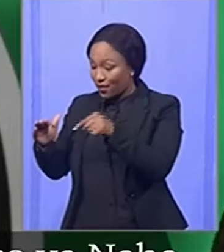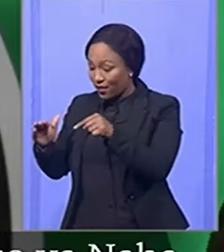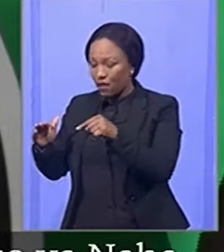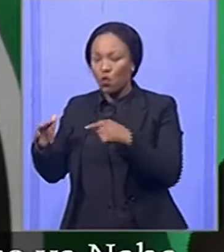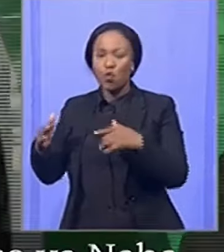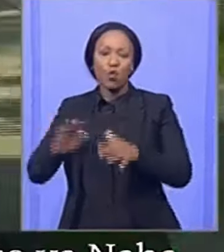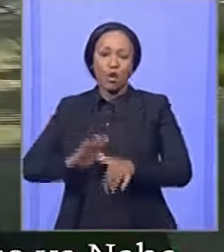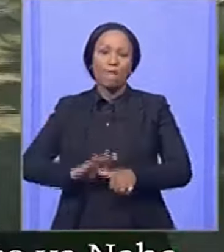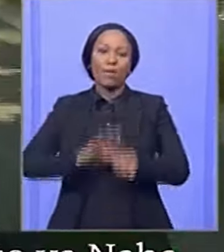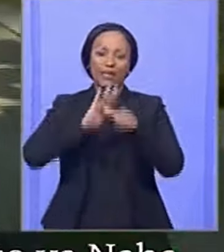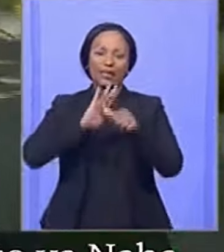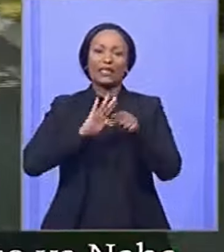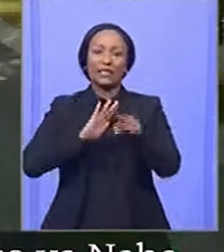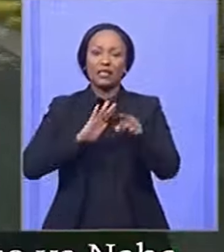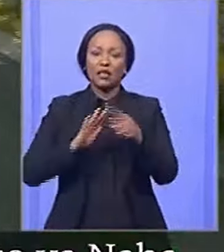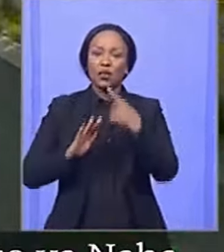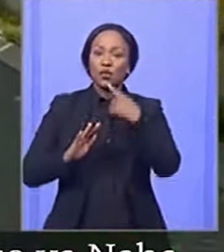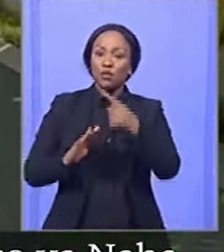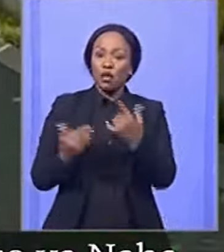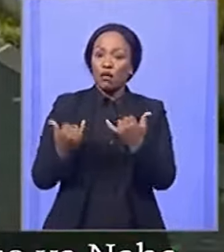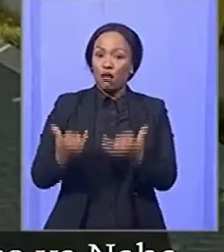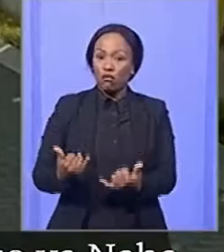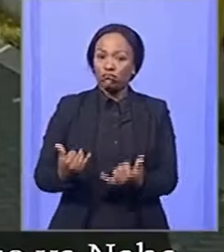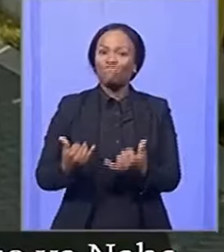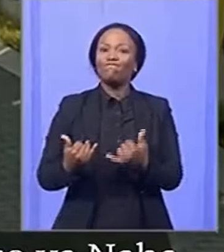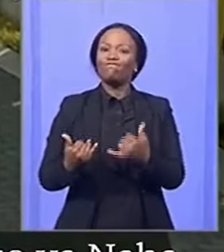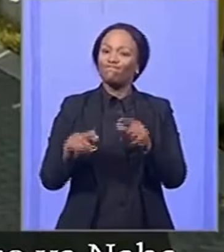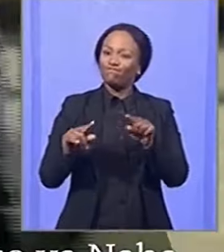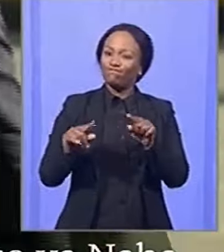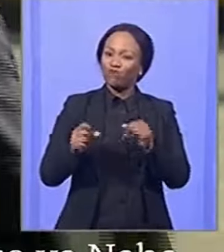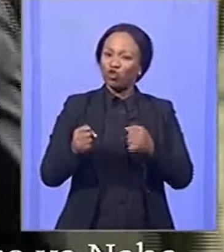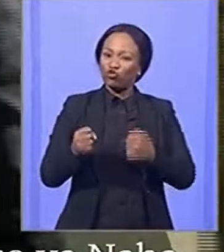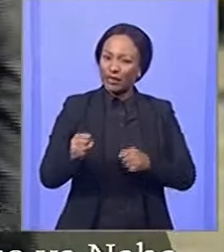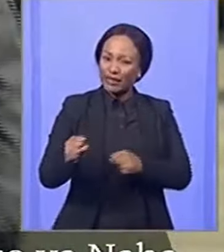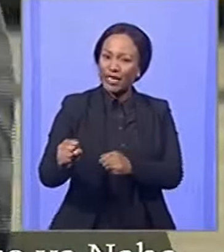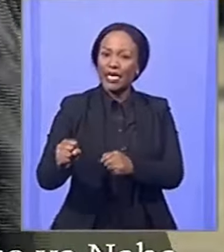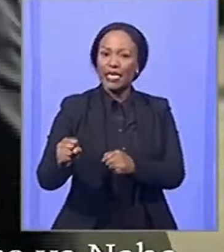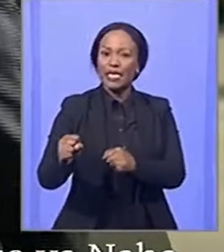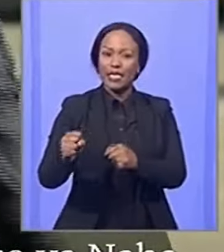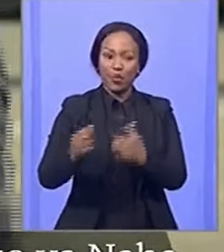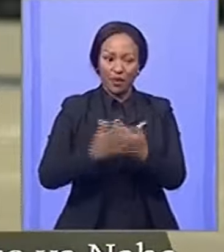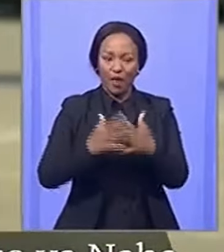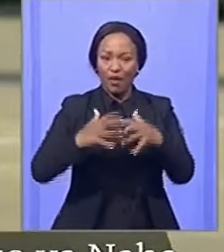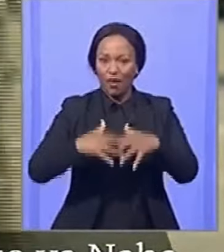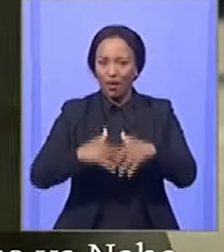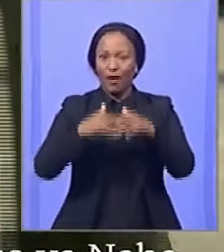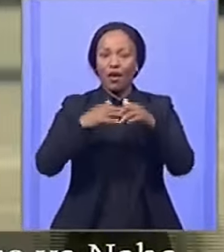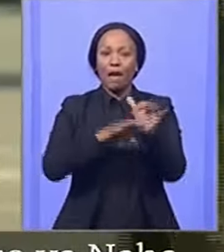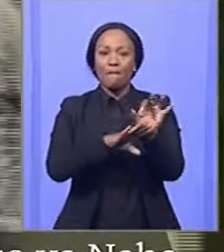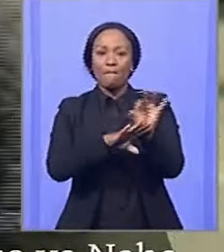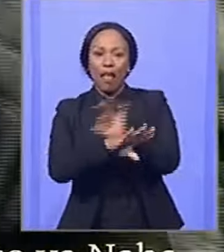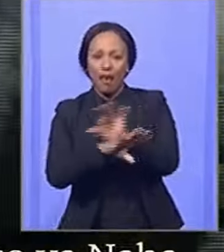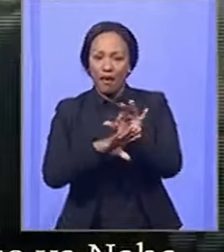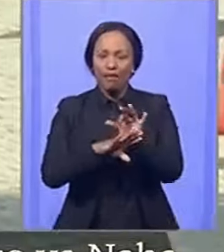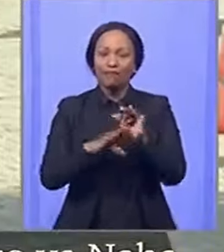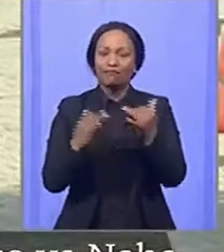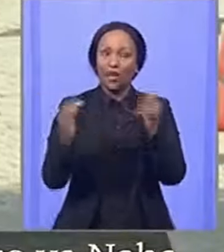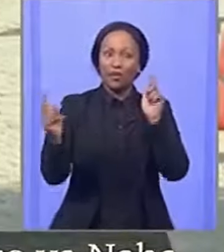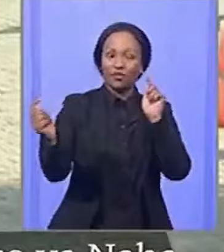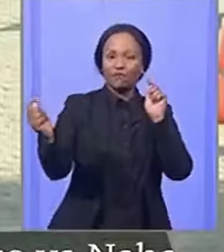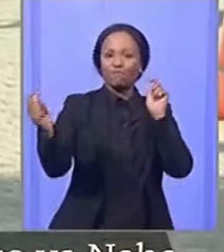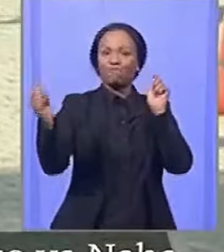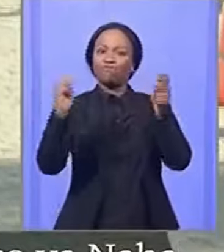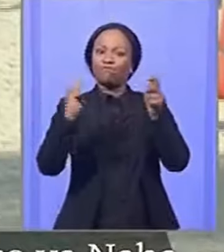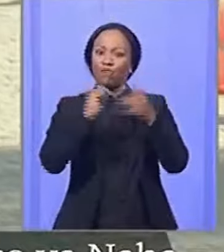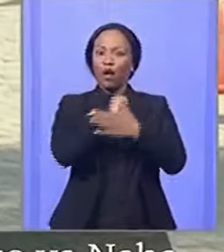the outcomes as a strategic setback for the fundamental transformation of our